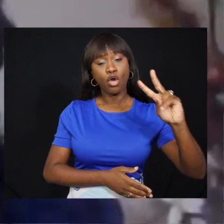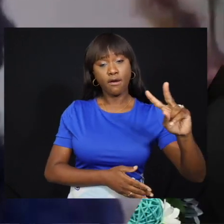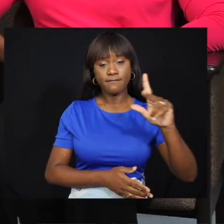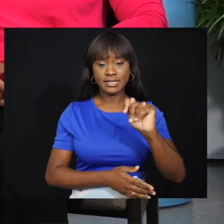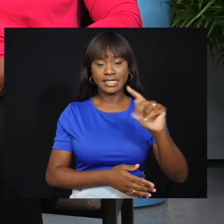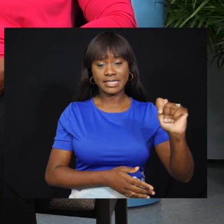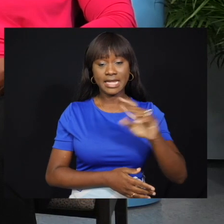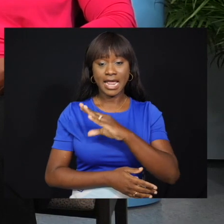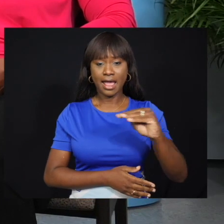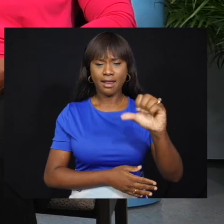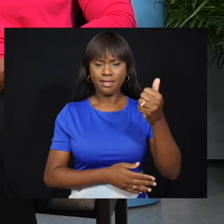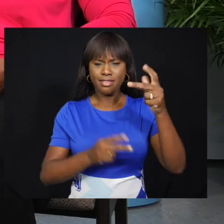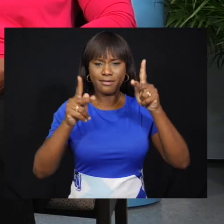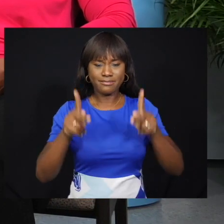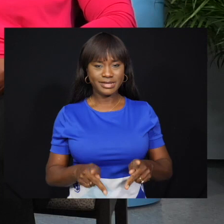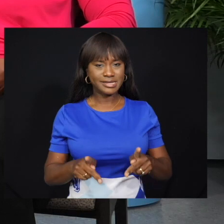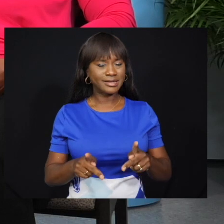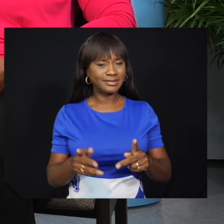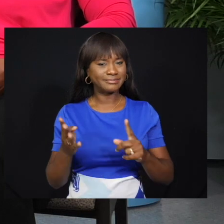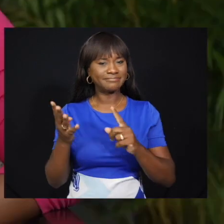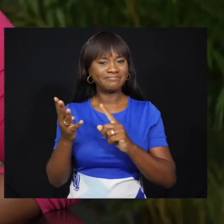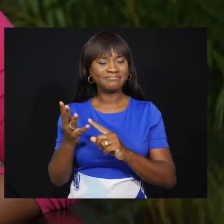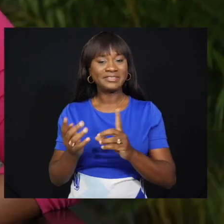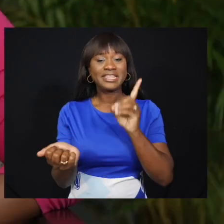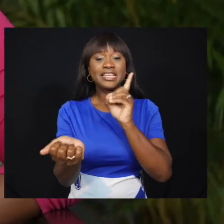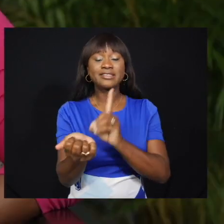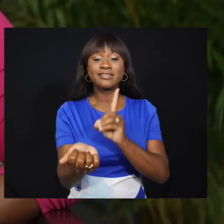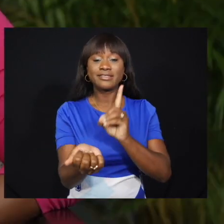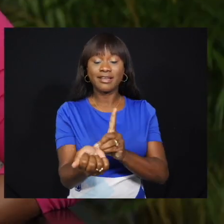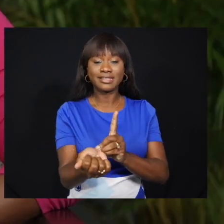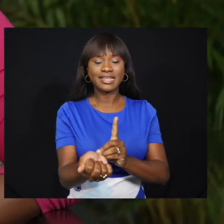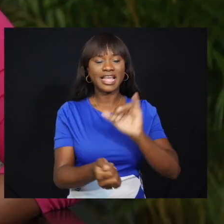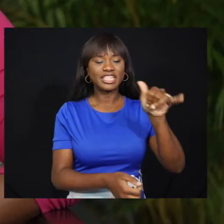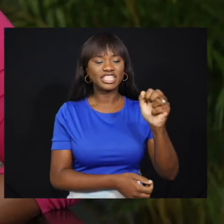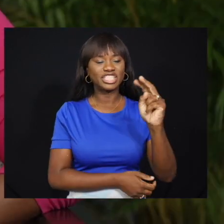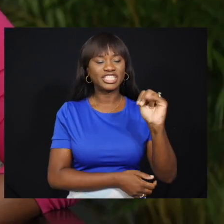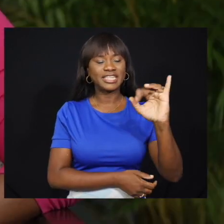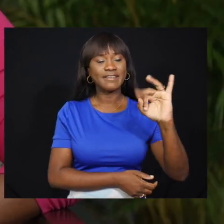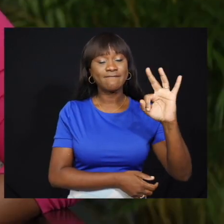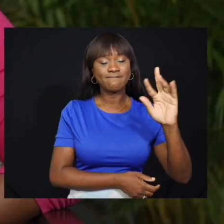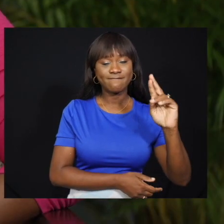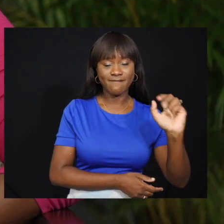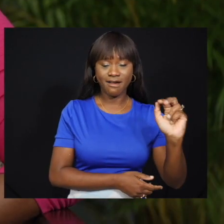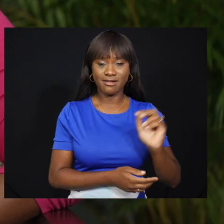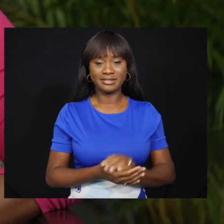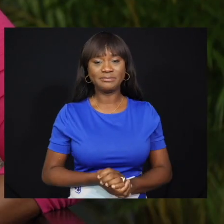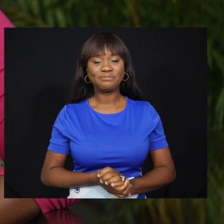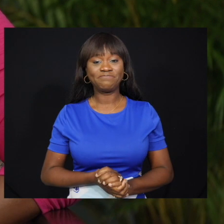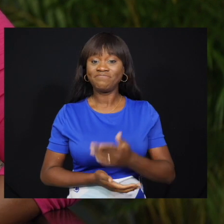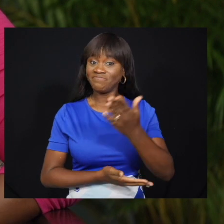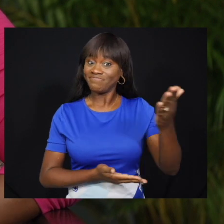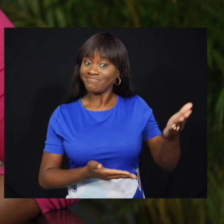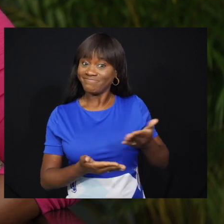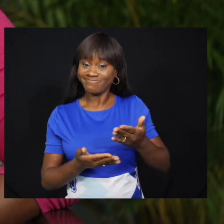lone guest in studio, we have Dr. Jennifer Rouse, gerontologist. So that's the team we